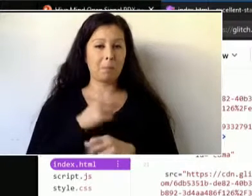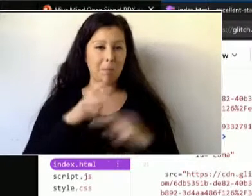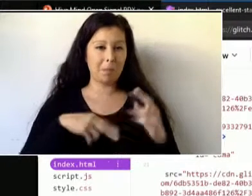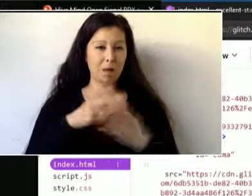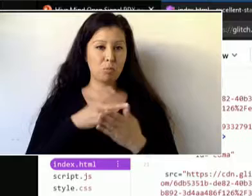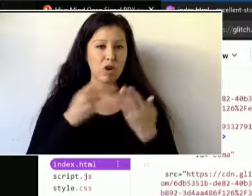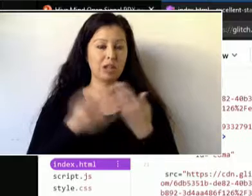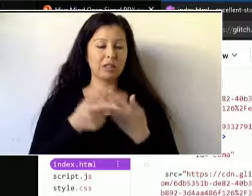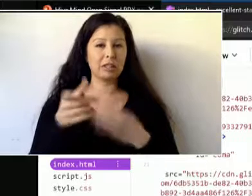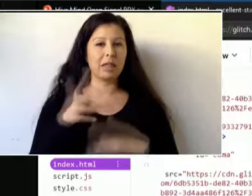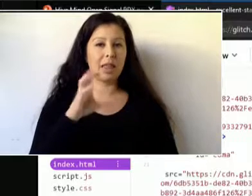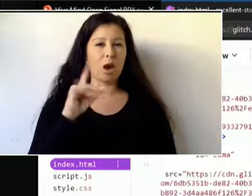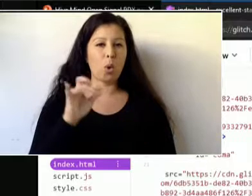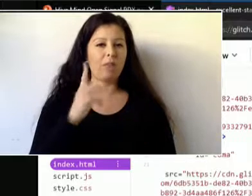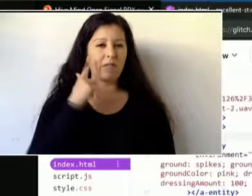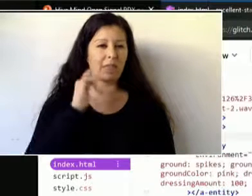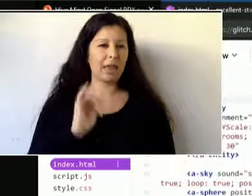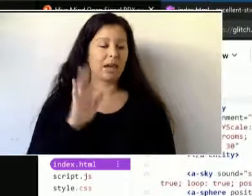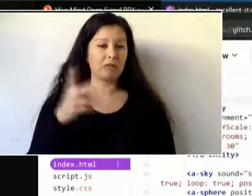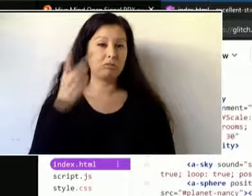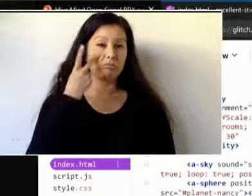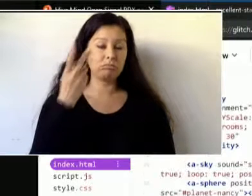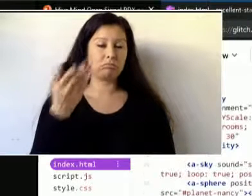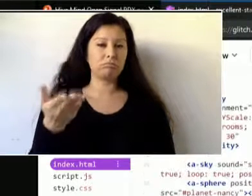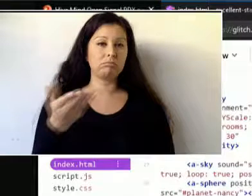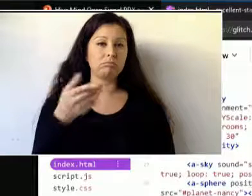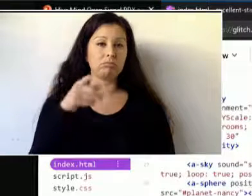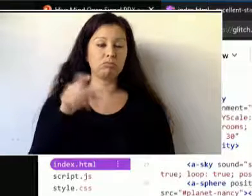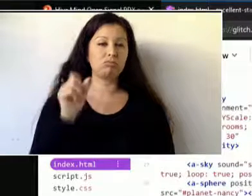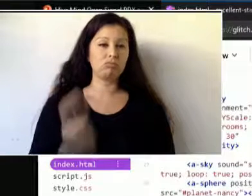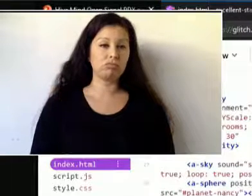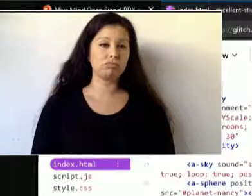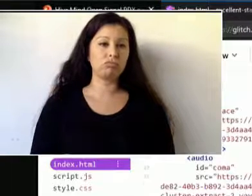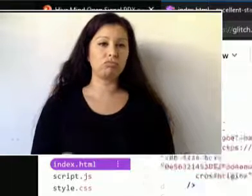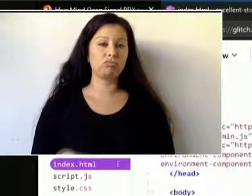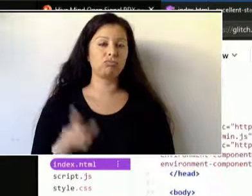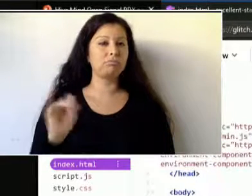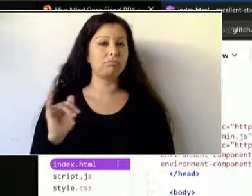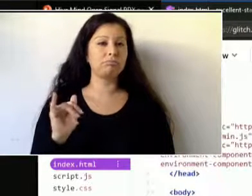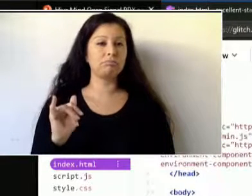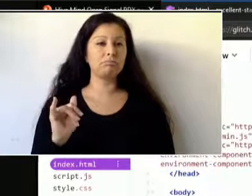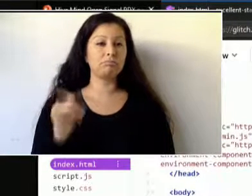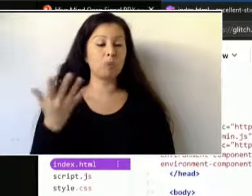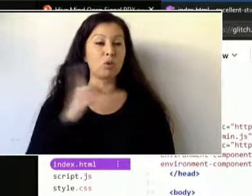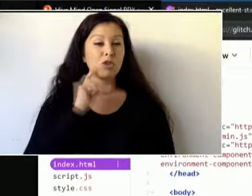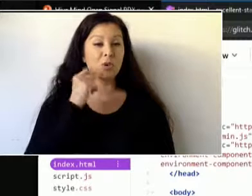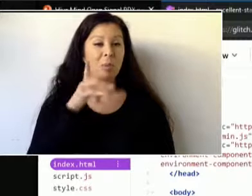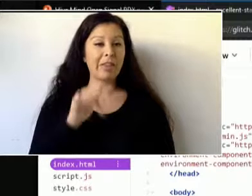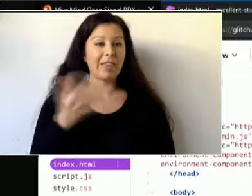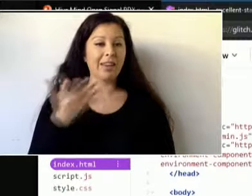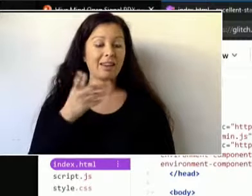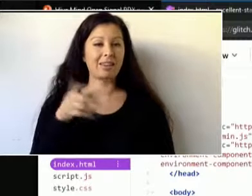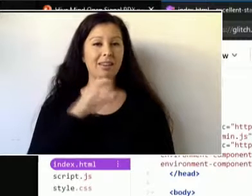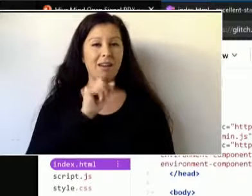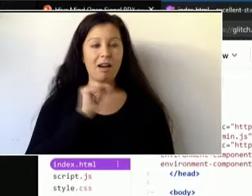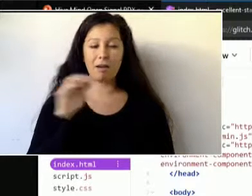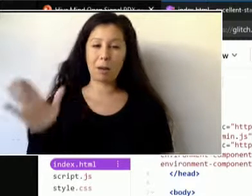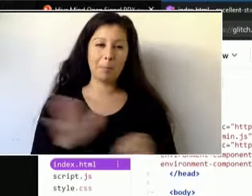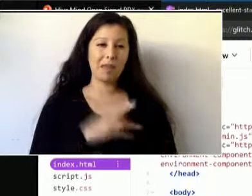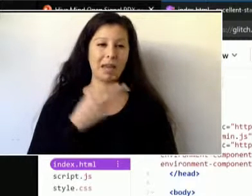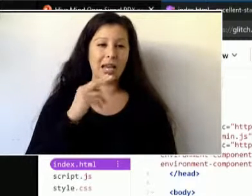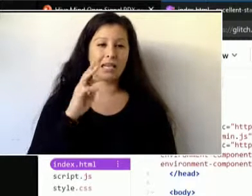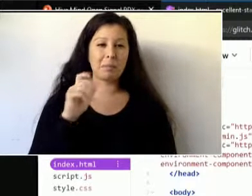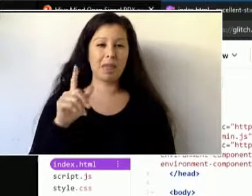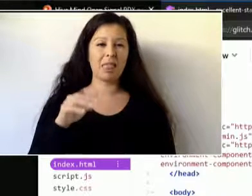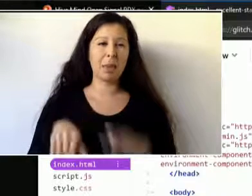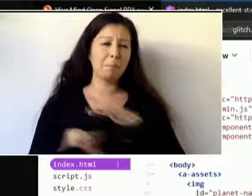And this is the code. So as you can see here, you can like, what's really cool about this is it's all HTML, pretty